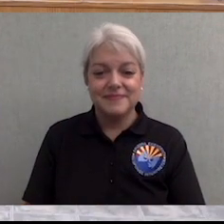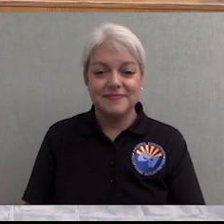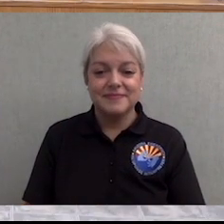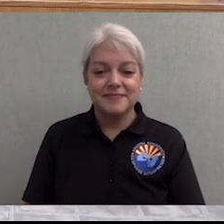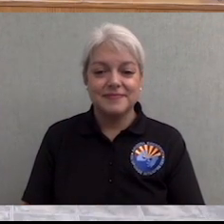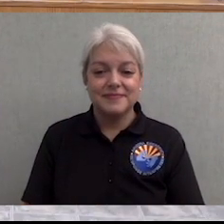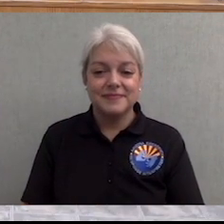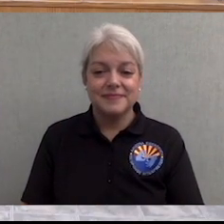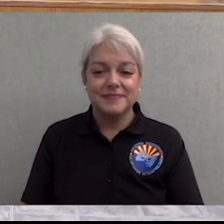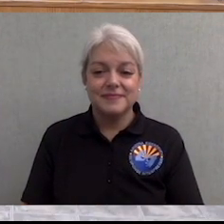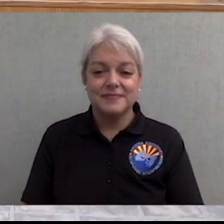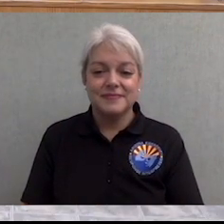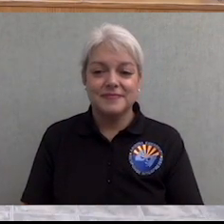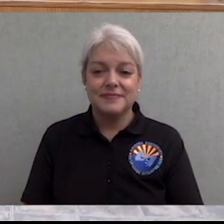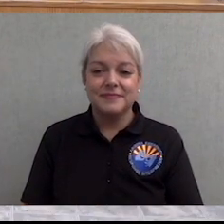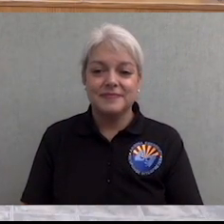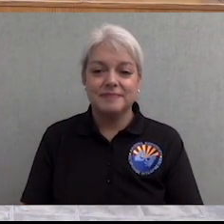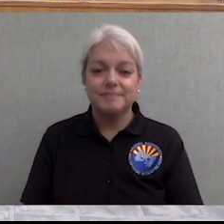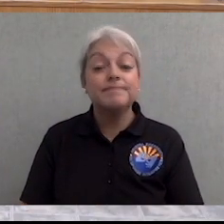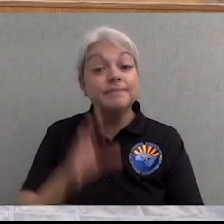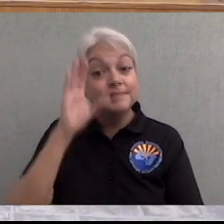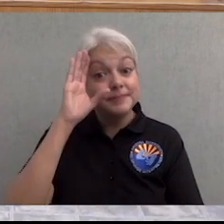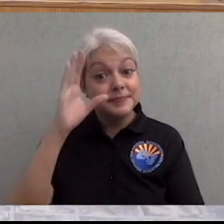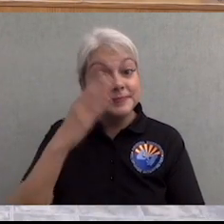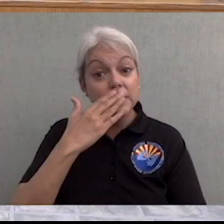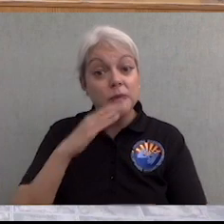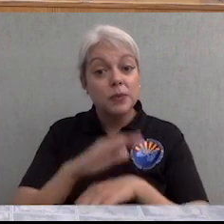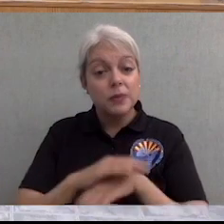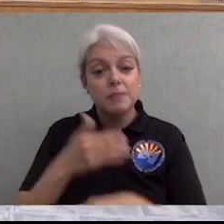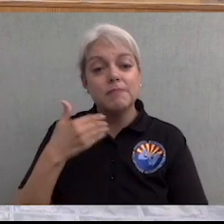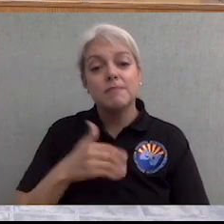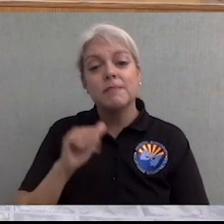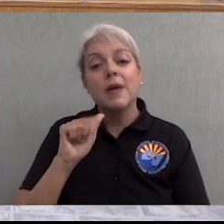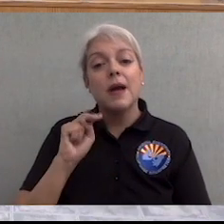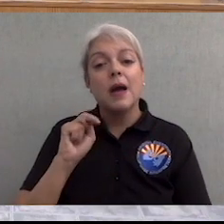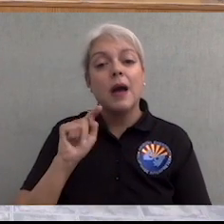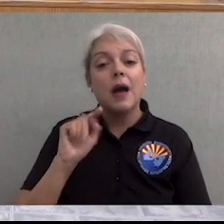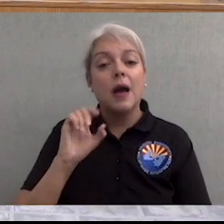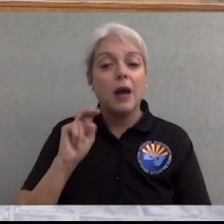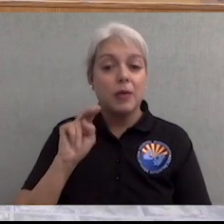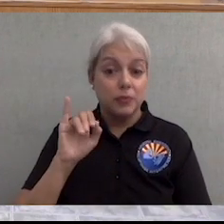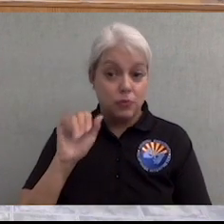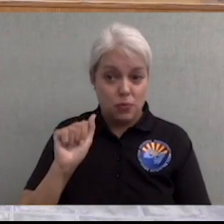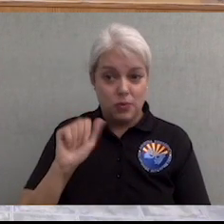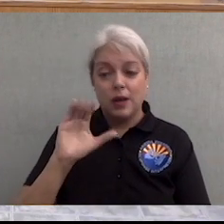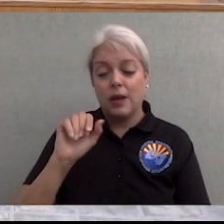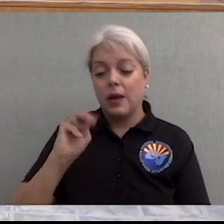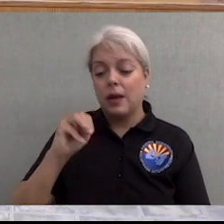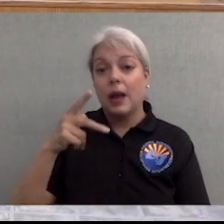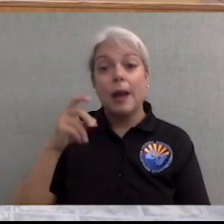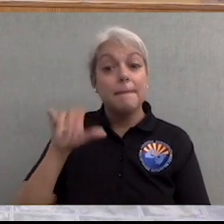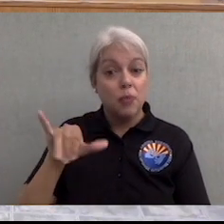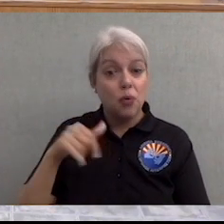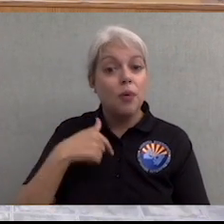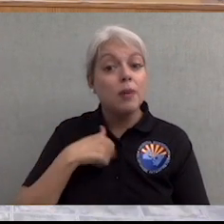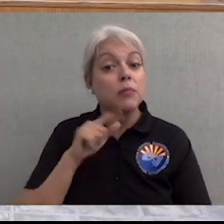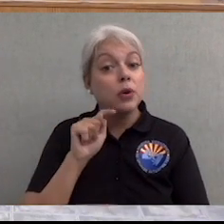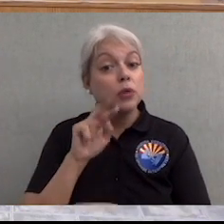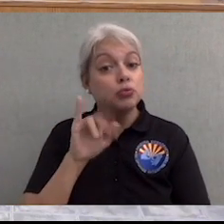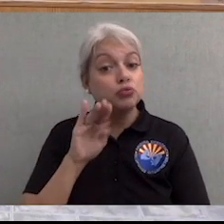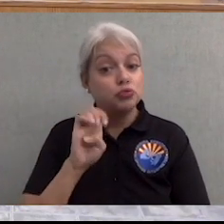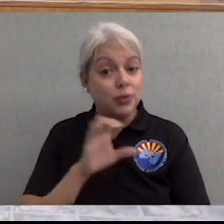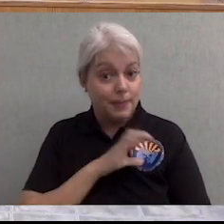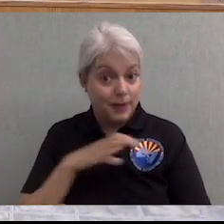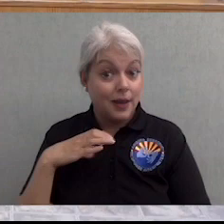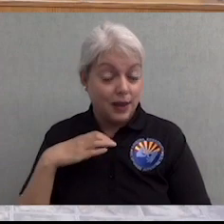Good afternoon. I am Antonia Campoy, Tribal Council member, and I also want to say that please be safe out there.